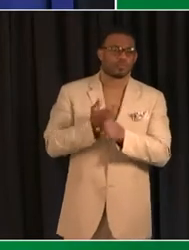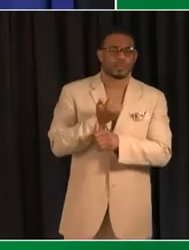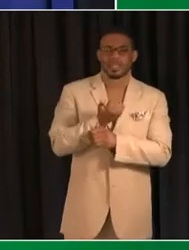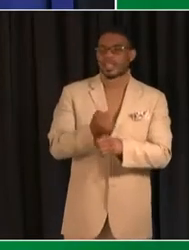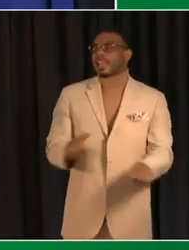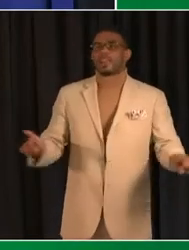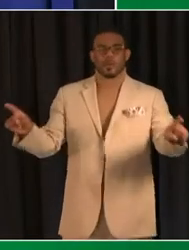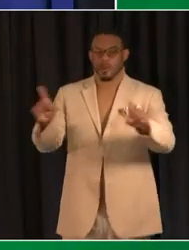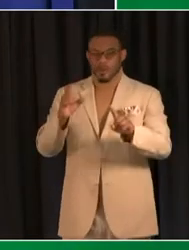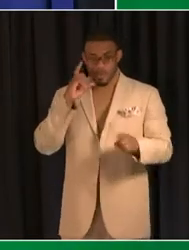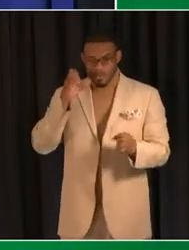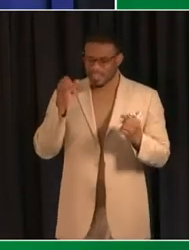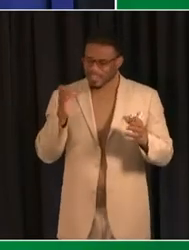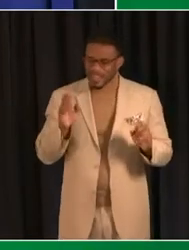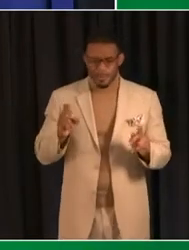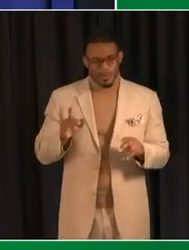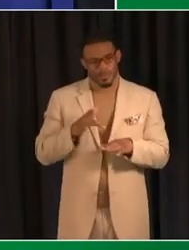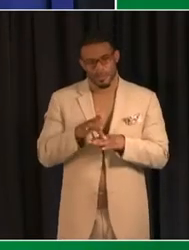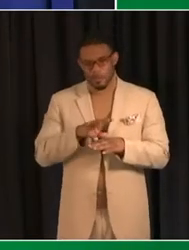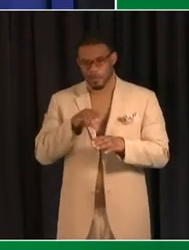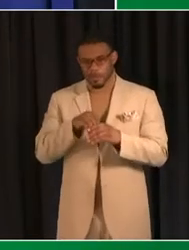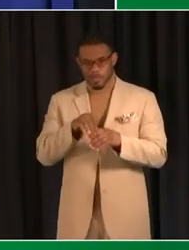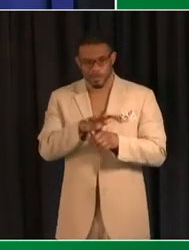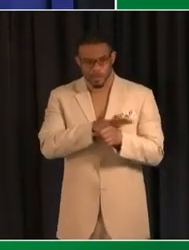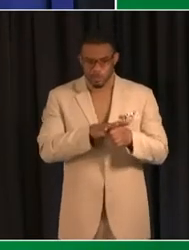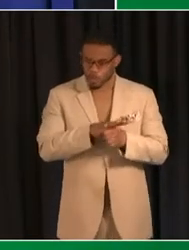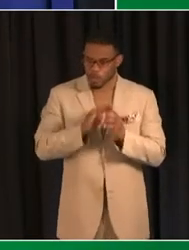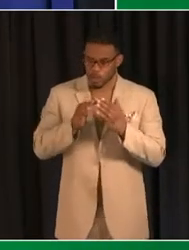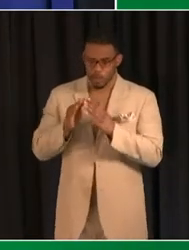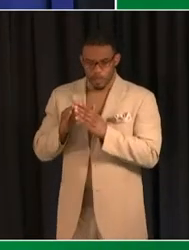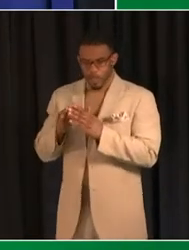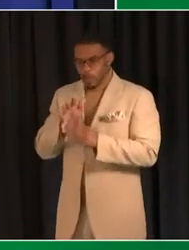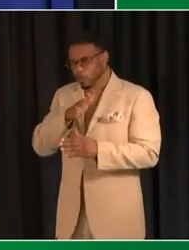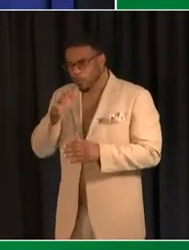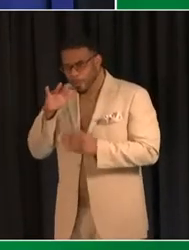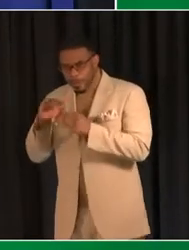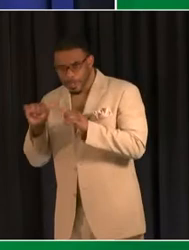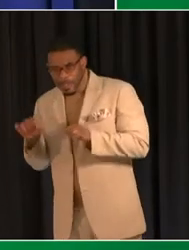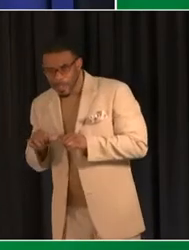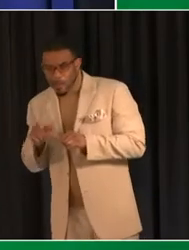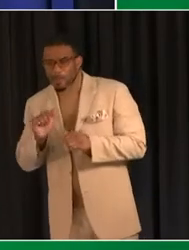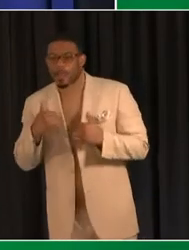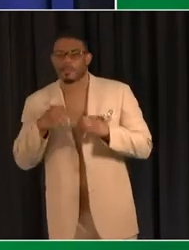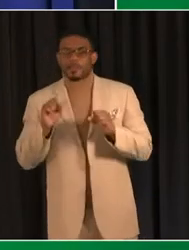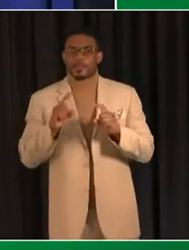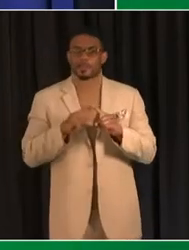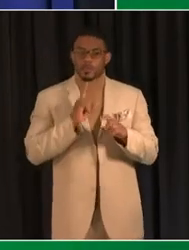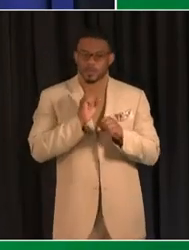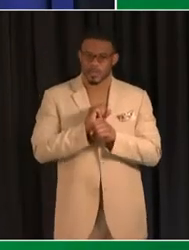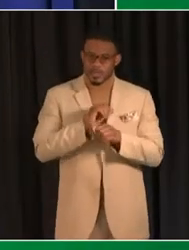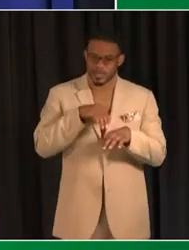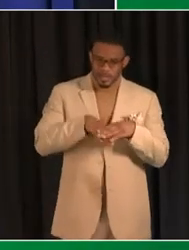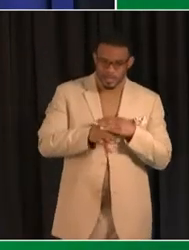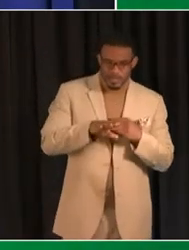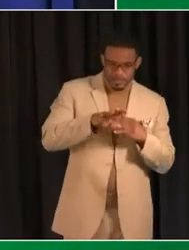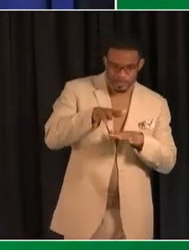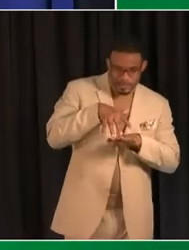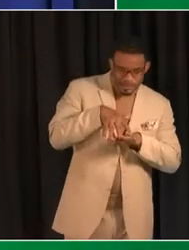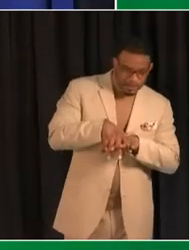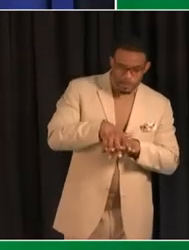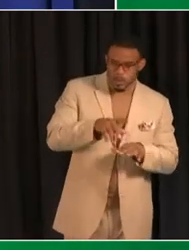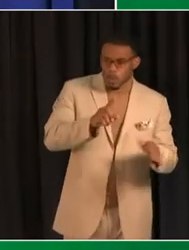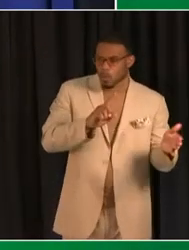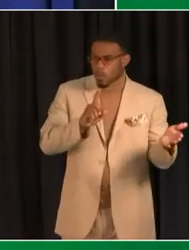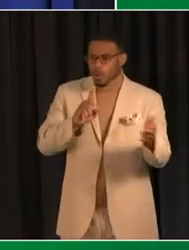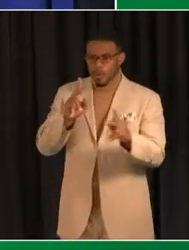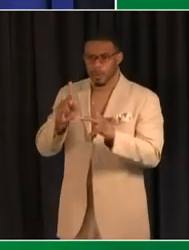really anywhere. And we think there's a lot of opportunity within surrounding communities, suburban areas, where we have the ability to really get into the